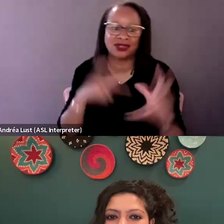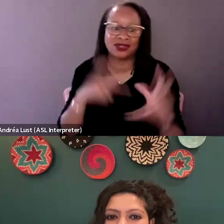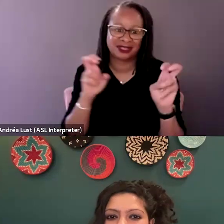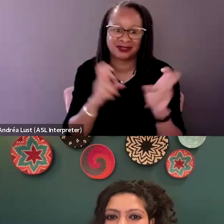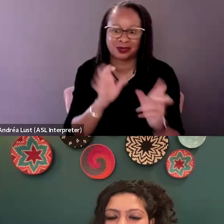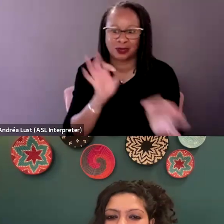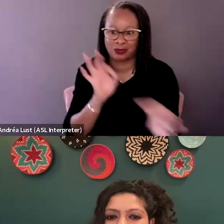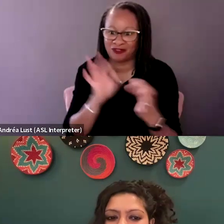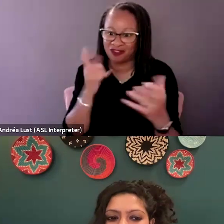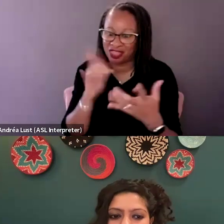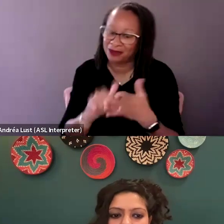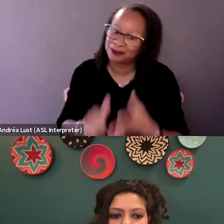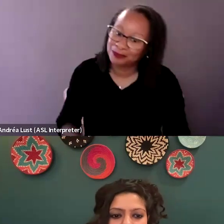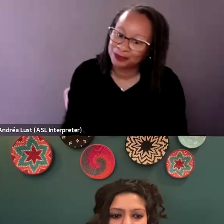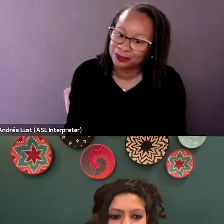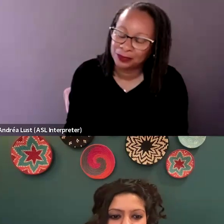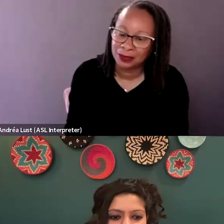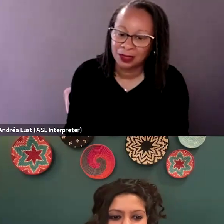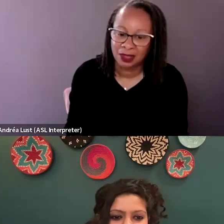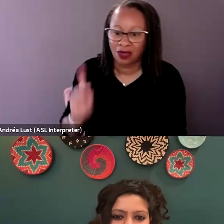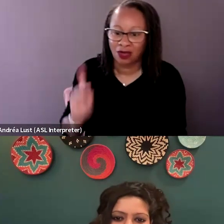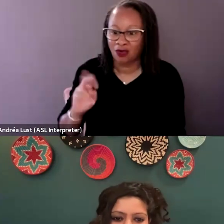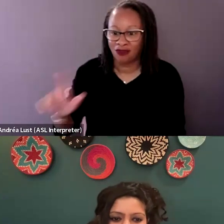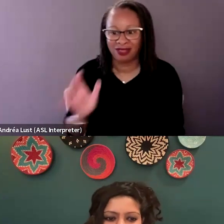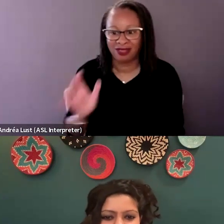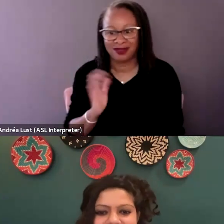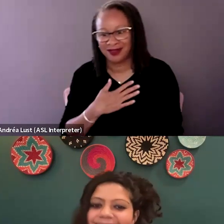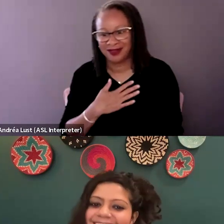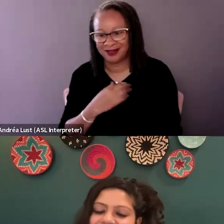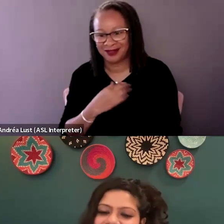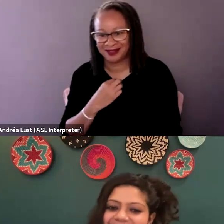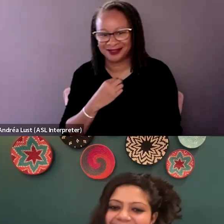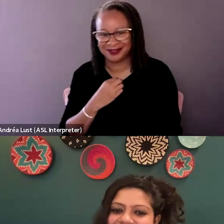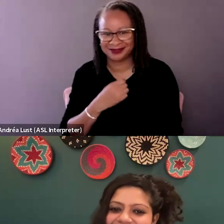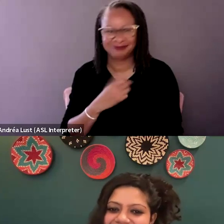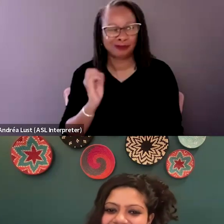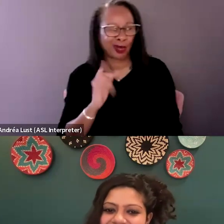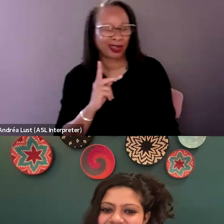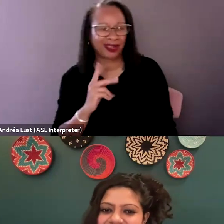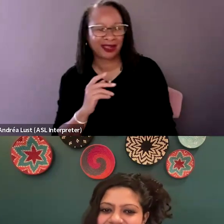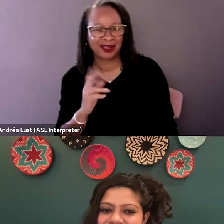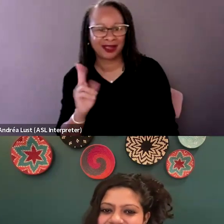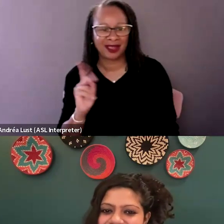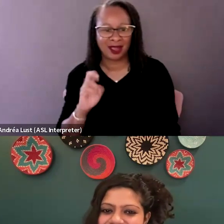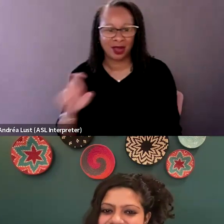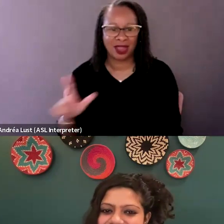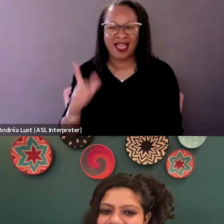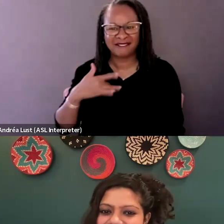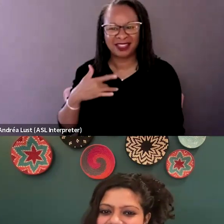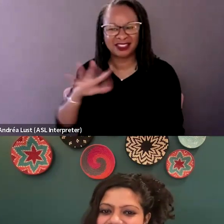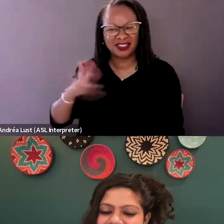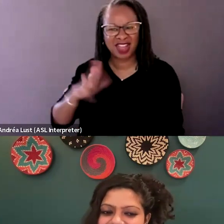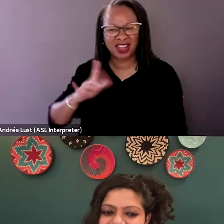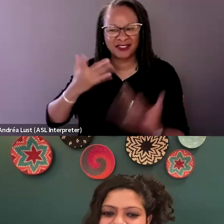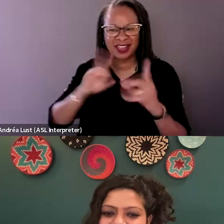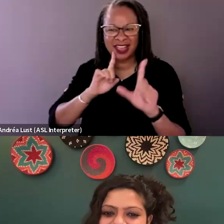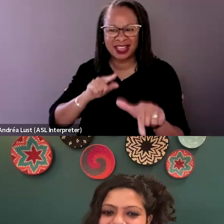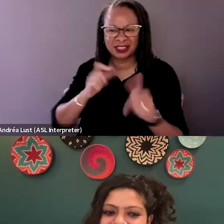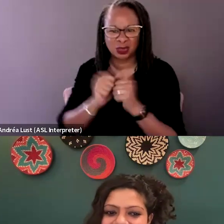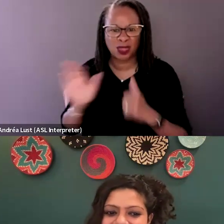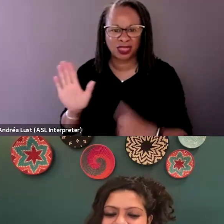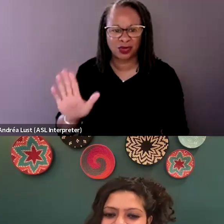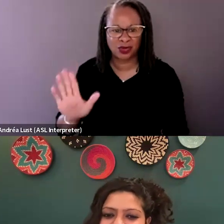it can be really tough. And I don't know if that is limited to just a Western co-producer. It could be true of anybody